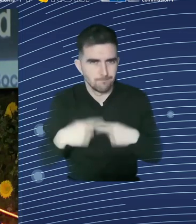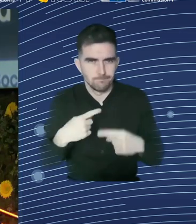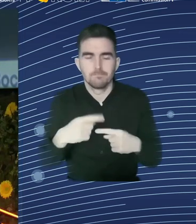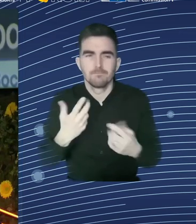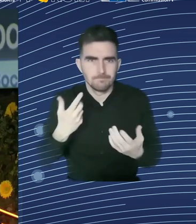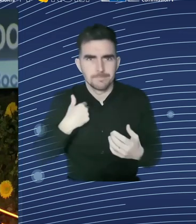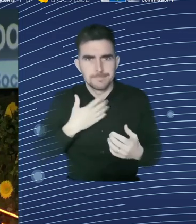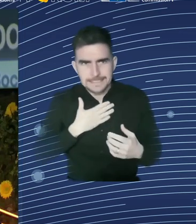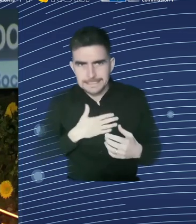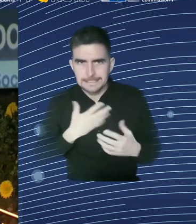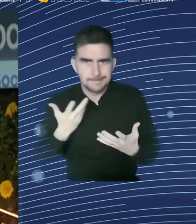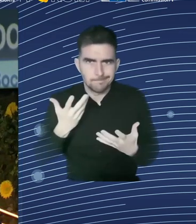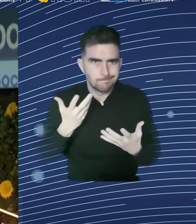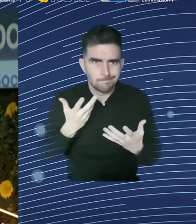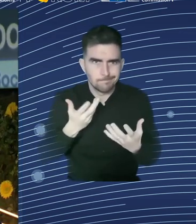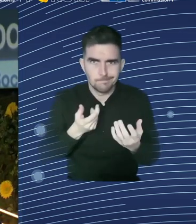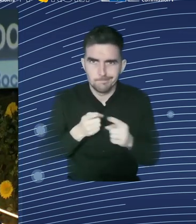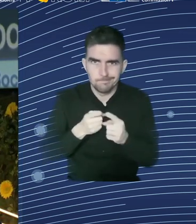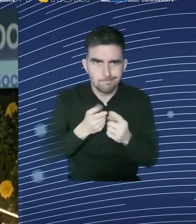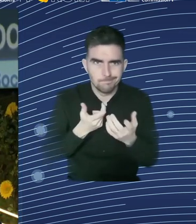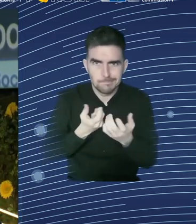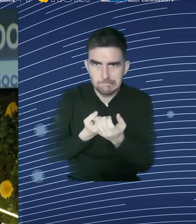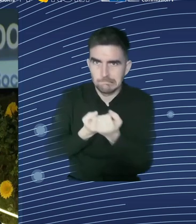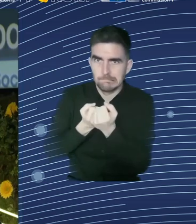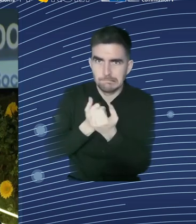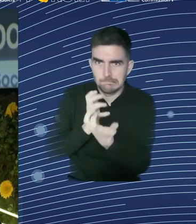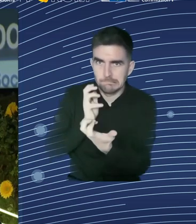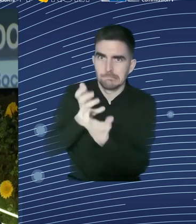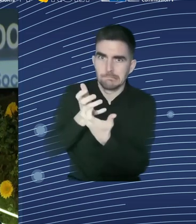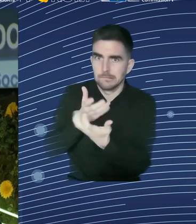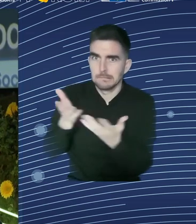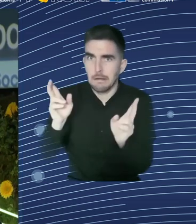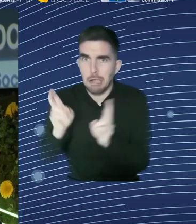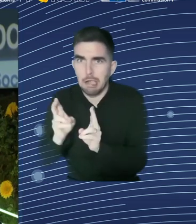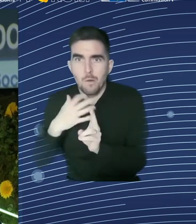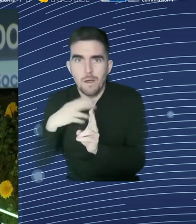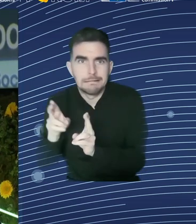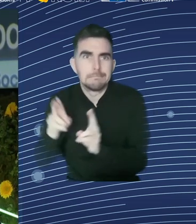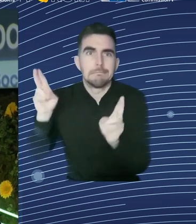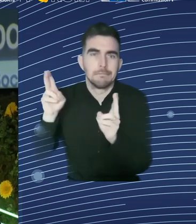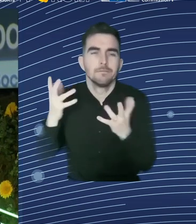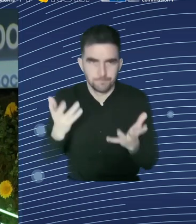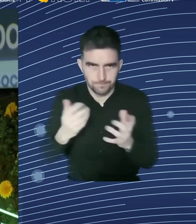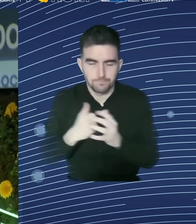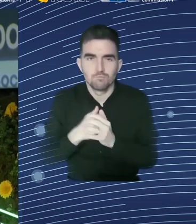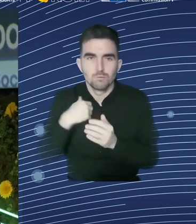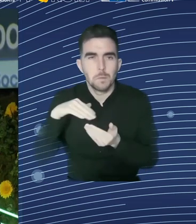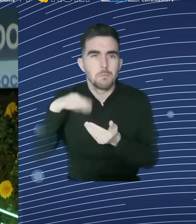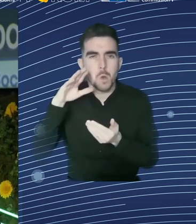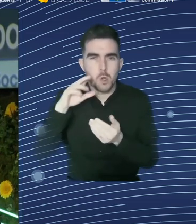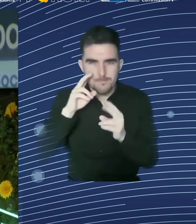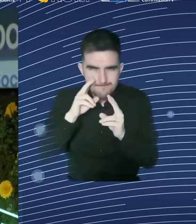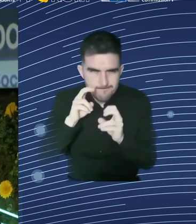will take us through the various findings. And we'll also have the chance to discuss a bit